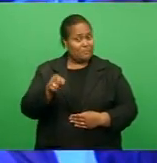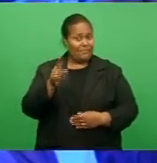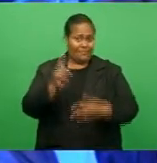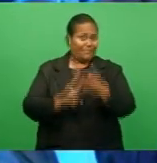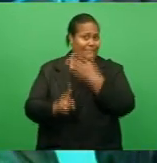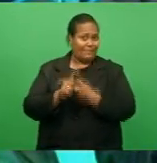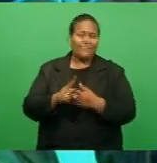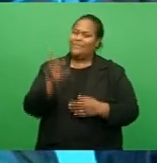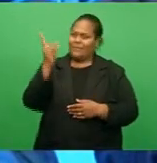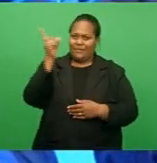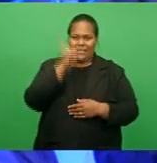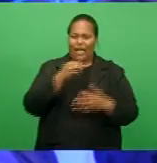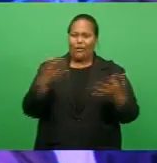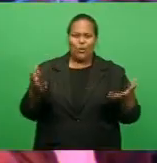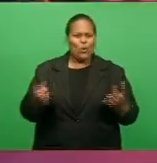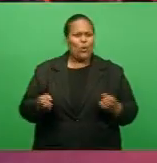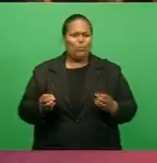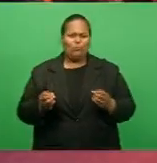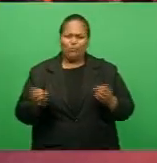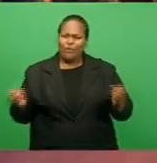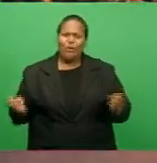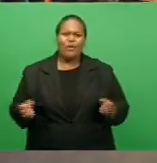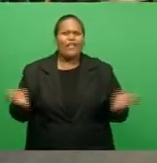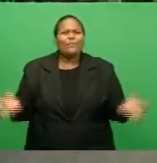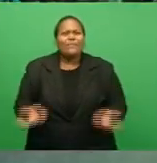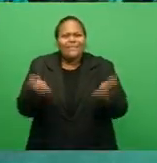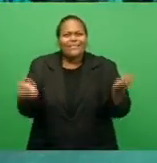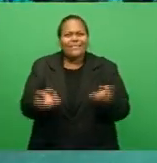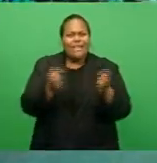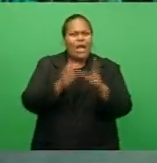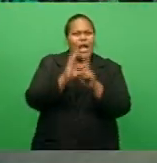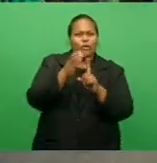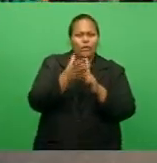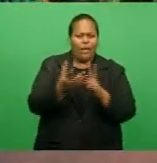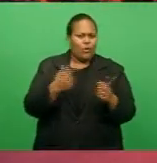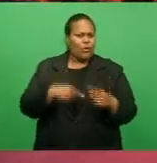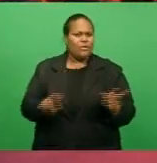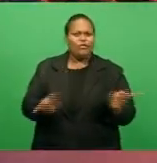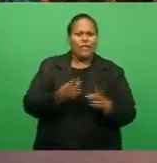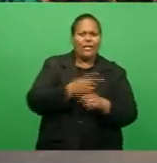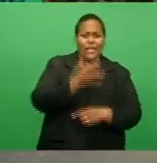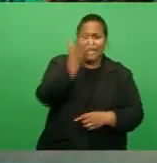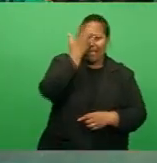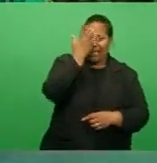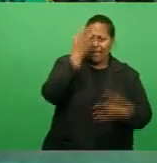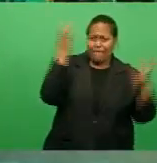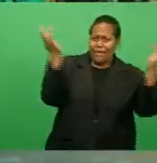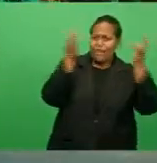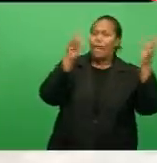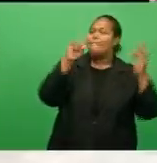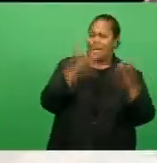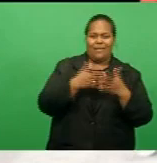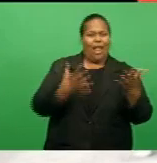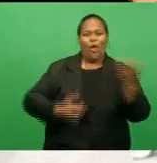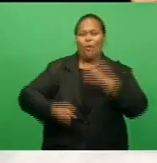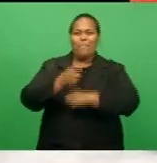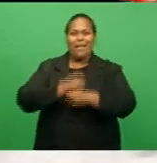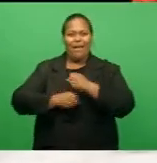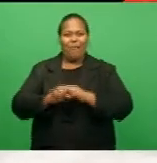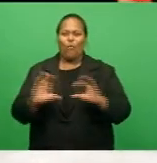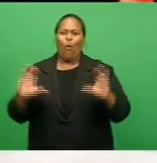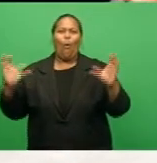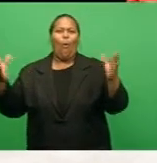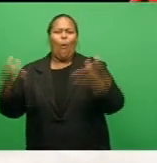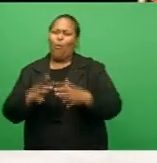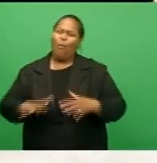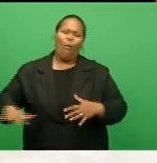can light up the richness of culture, as Diwali has evolved from an Indian festival into a uniting multicultural celebration.